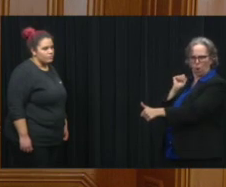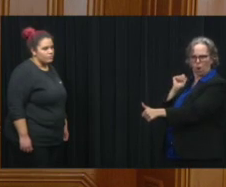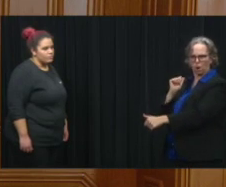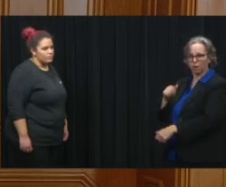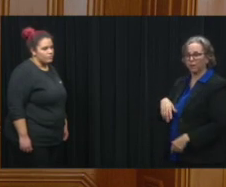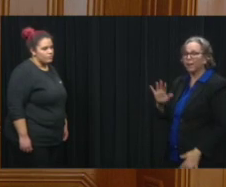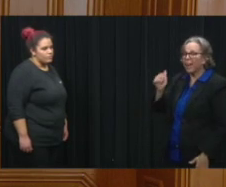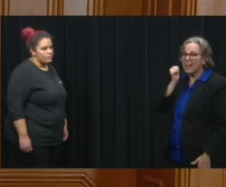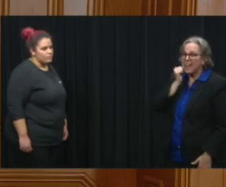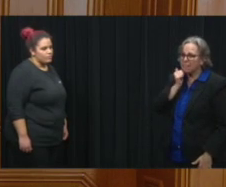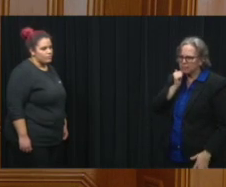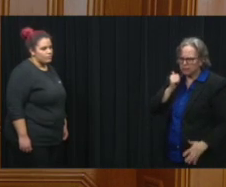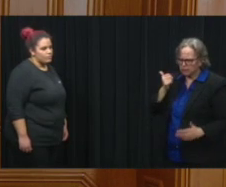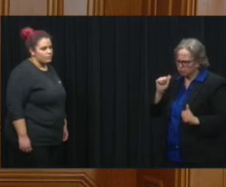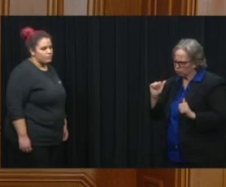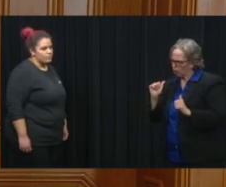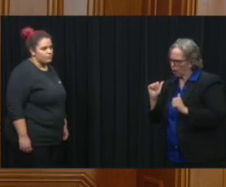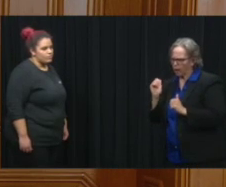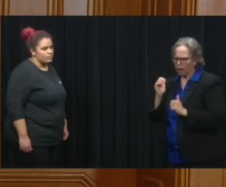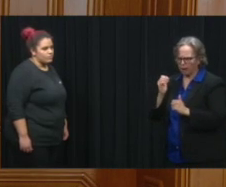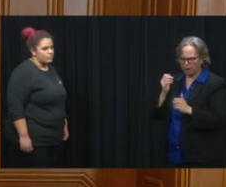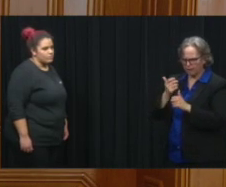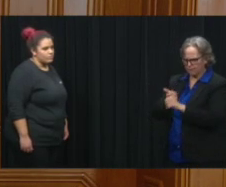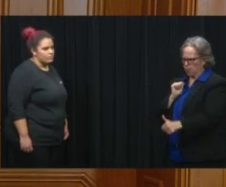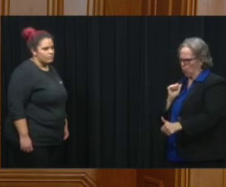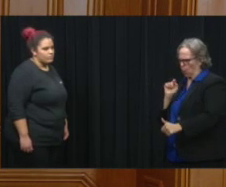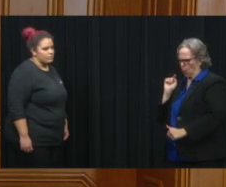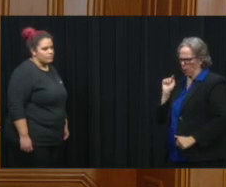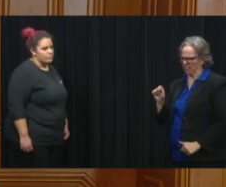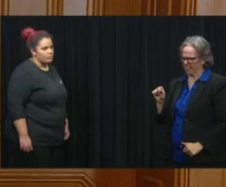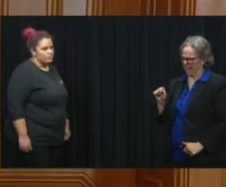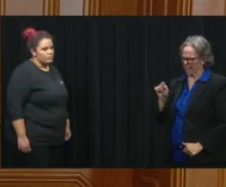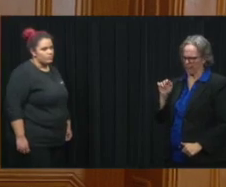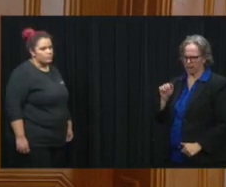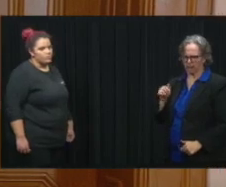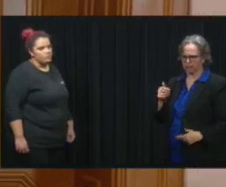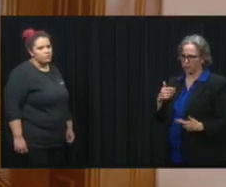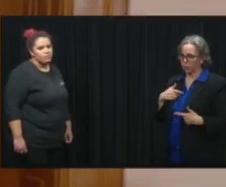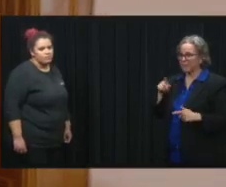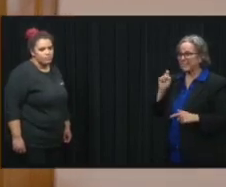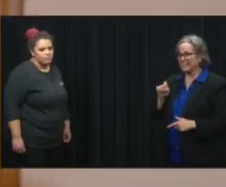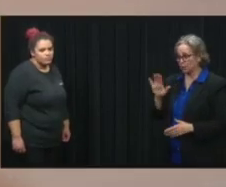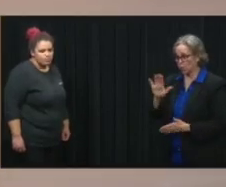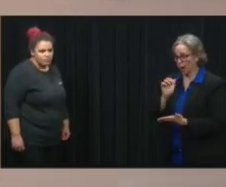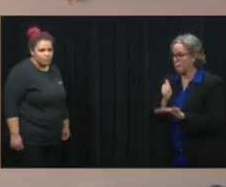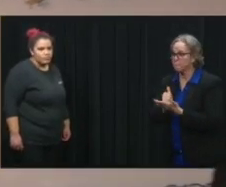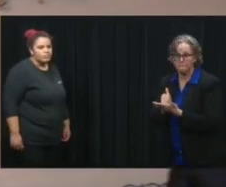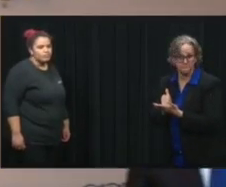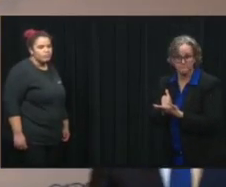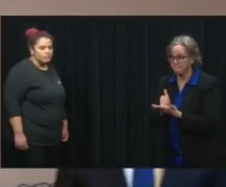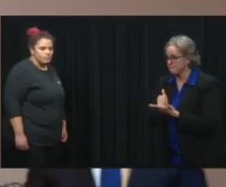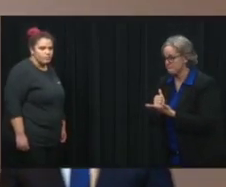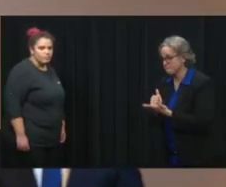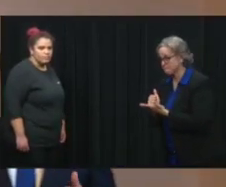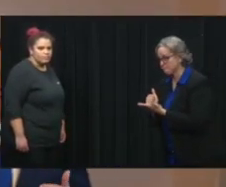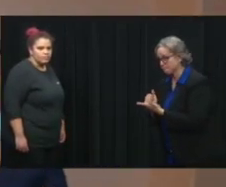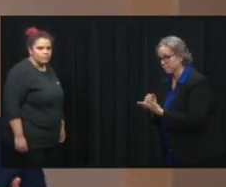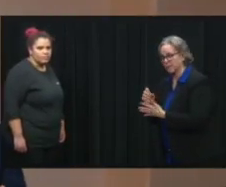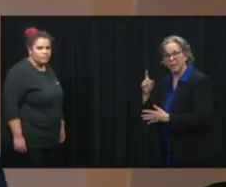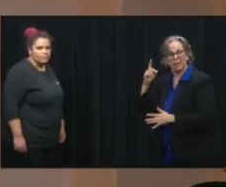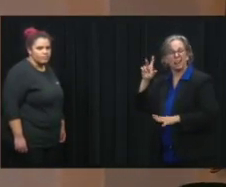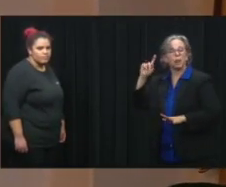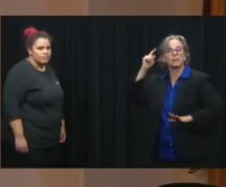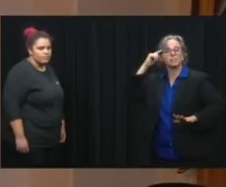that situation in Ohio. And we need your help. Yeah, let me just add to say thanks to the Battelle team. This is